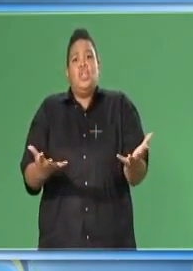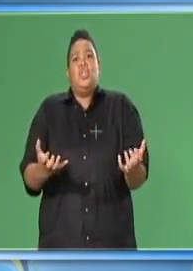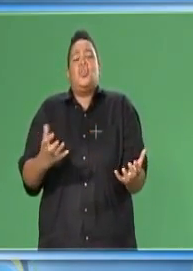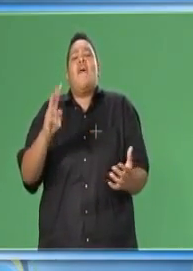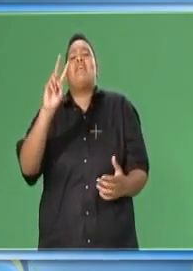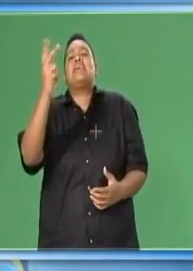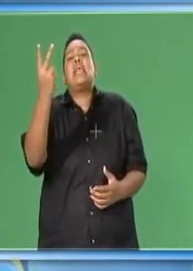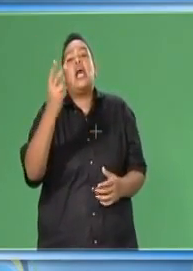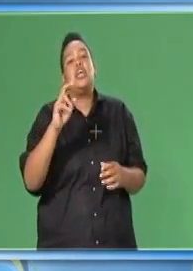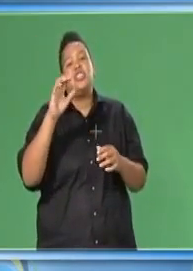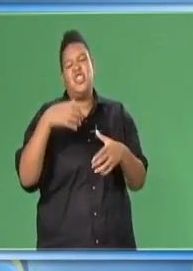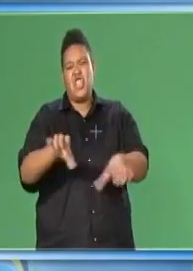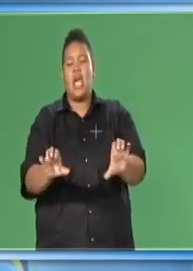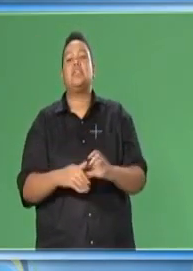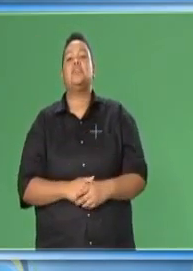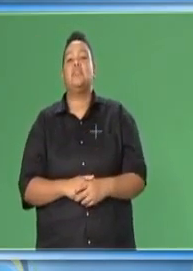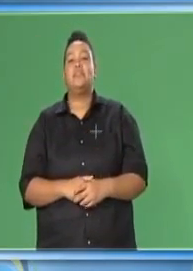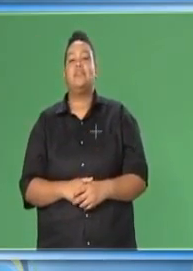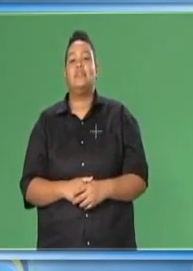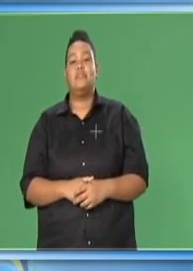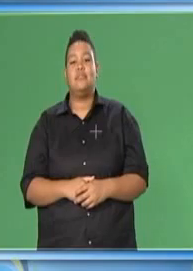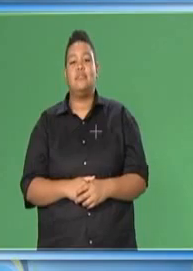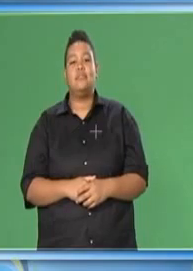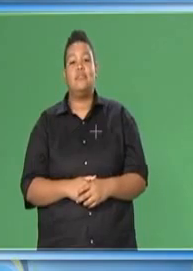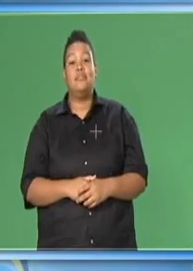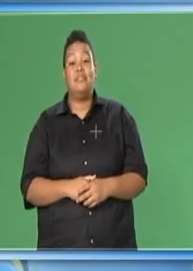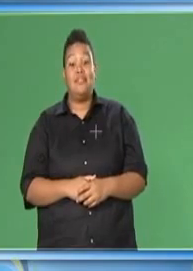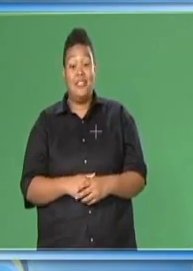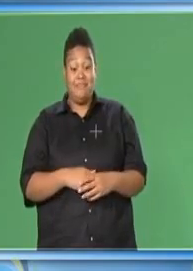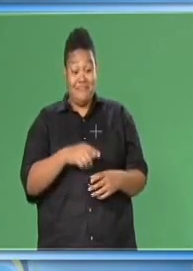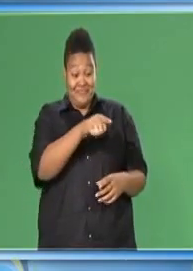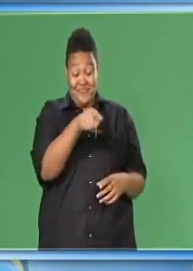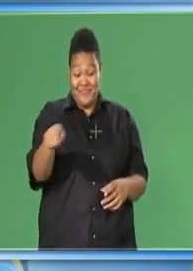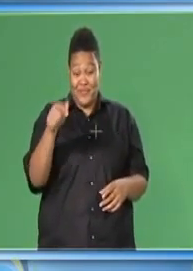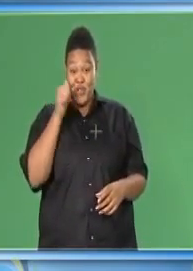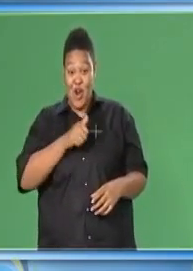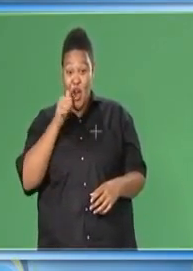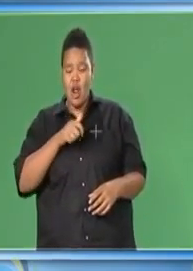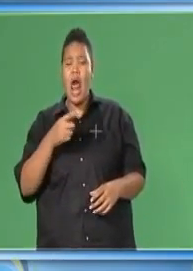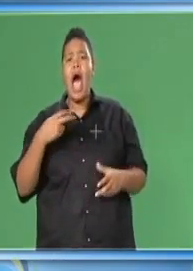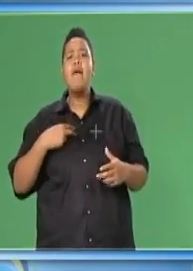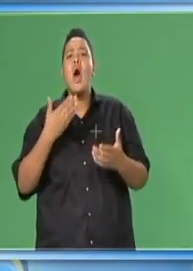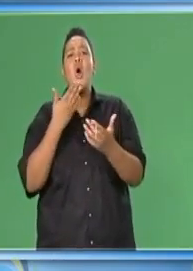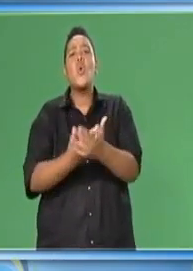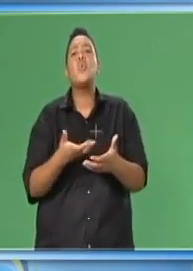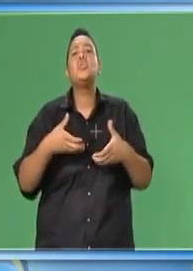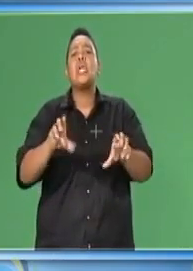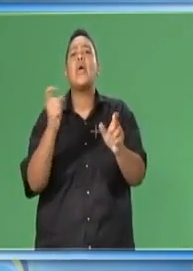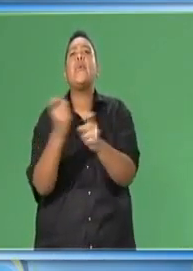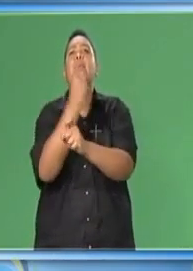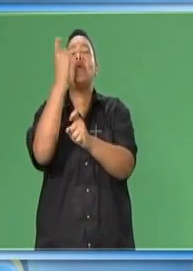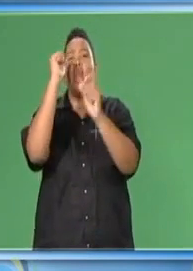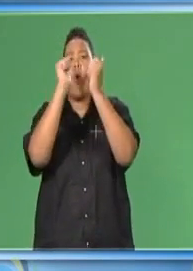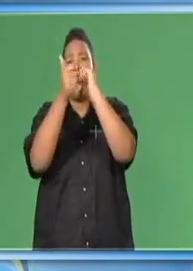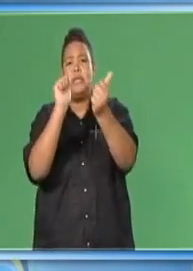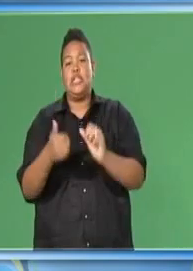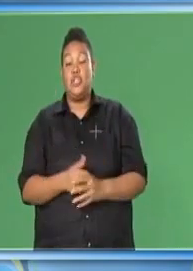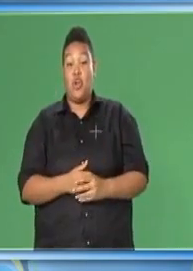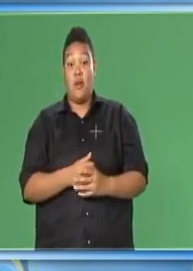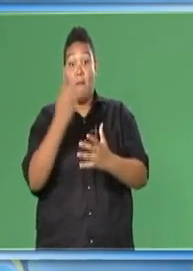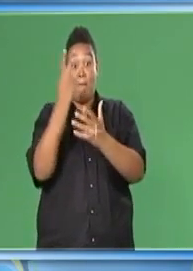Therefore, we must use the singular pronoun his. And the correct thing should be, each of the boys has